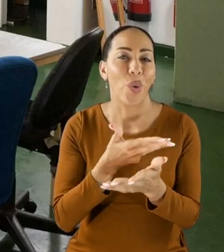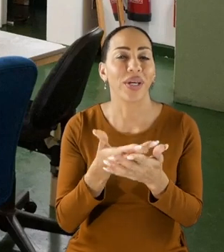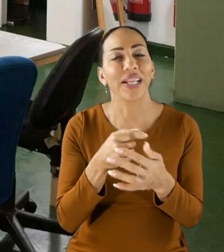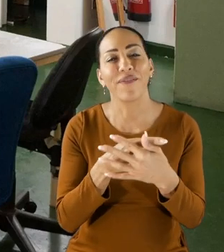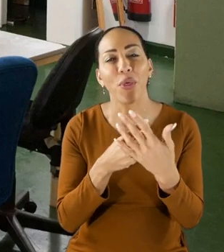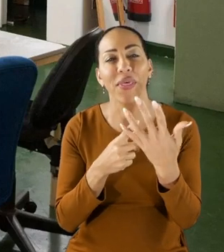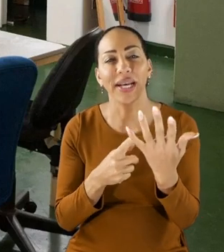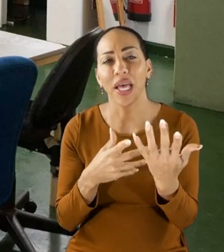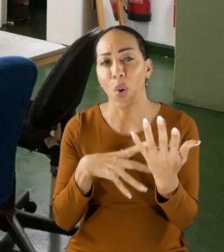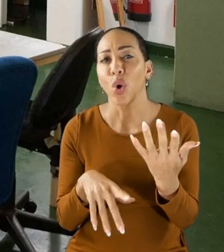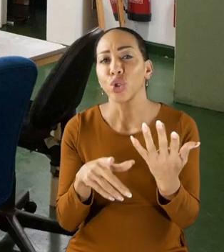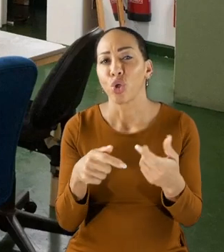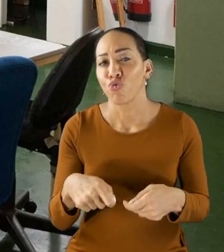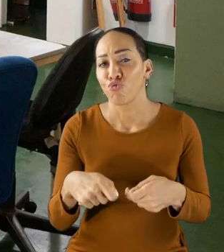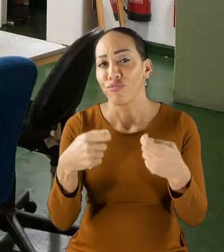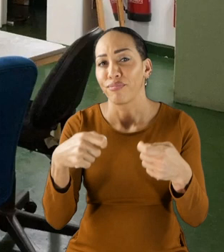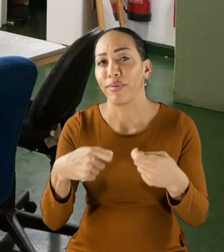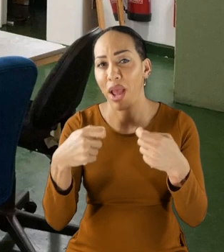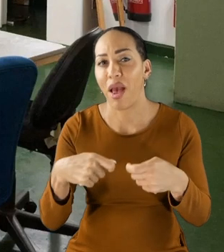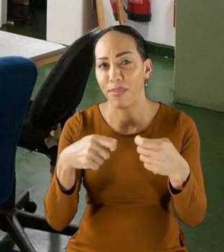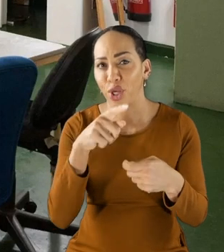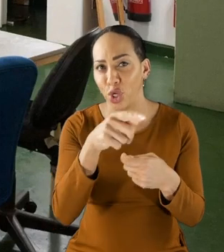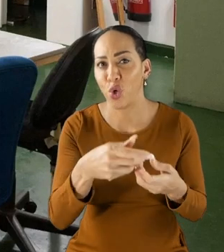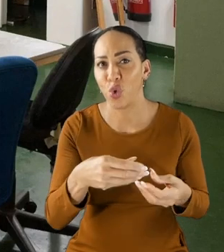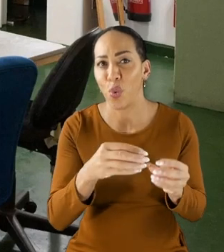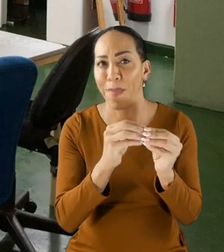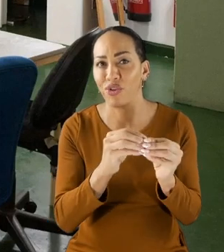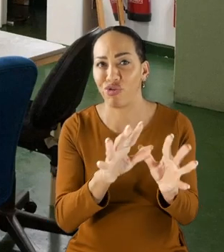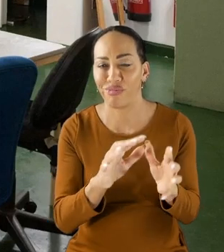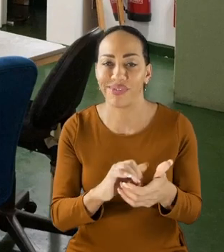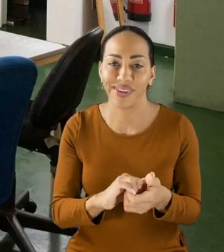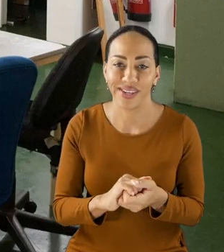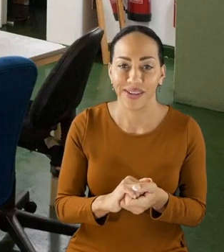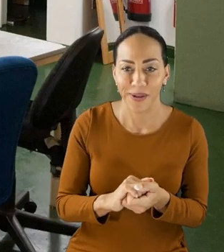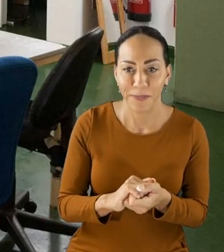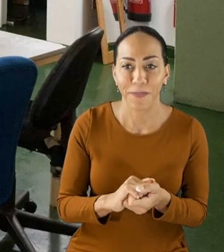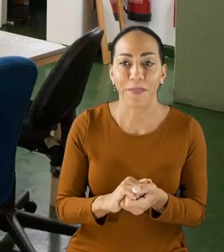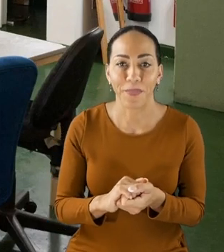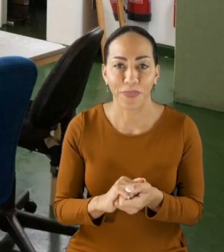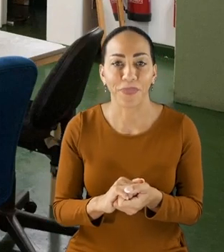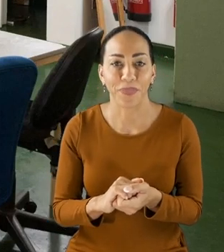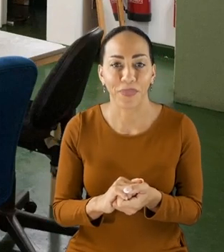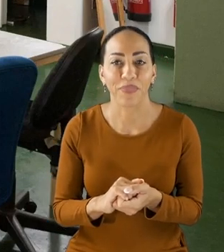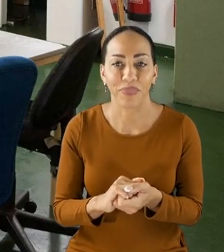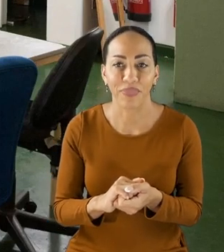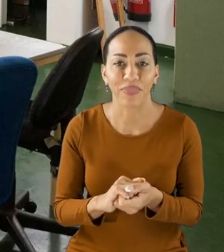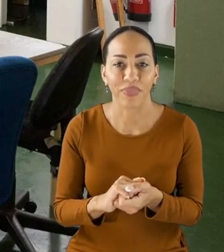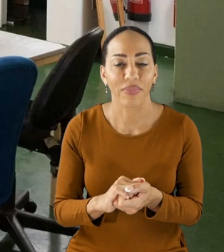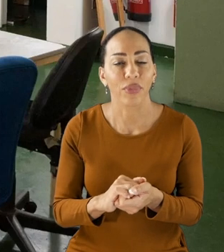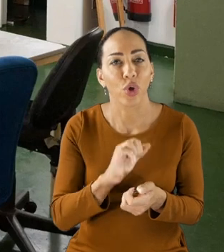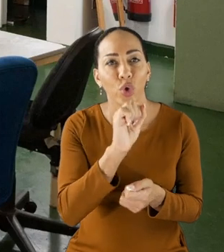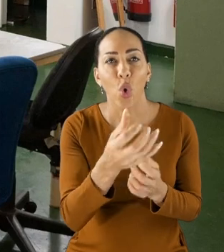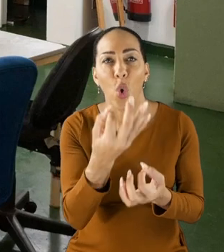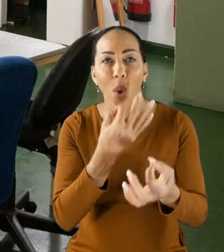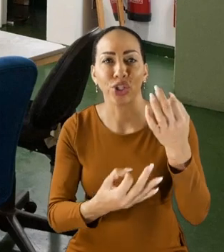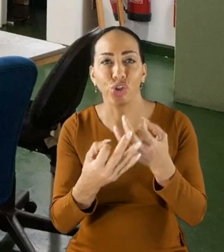I hope there's some things I can pick up on that you spoke about. Then I'll bring everybody back in for a brief conversation around the discussions we've had